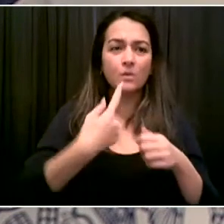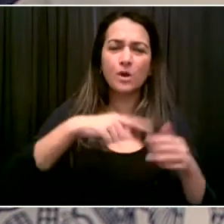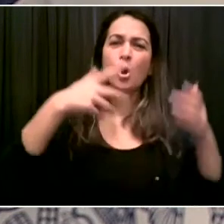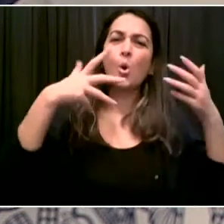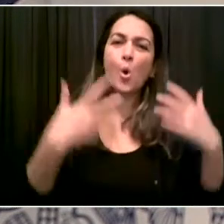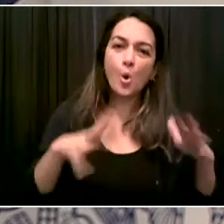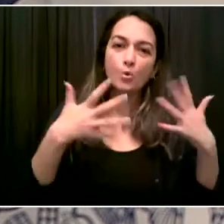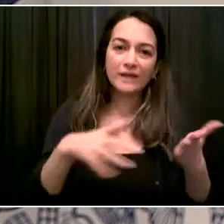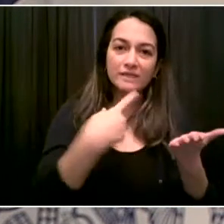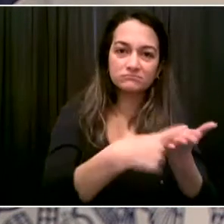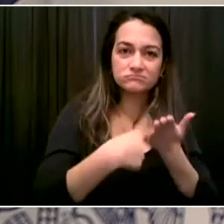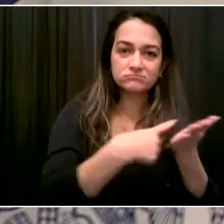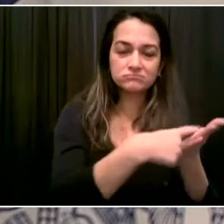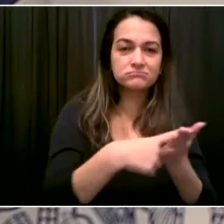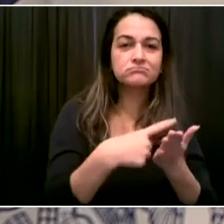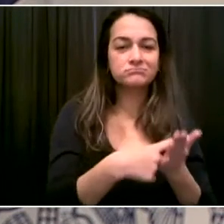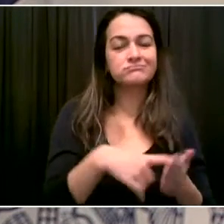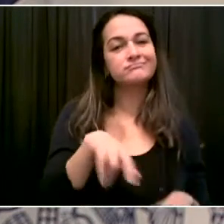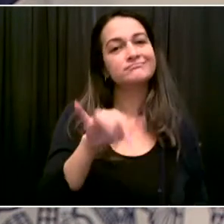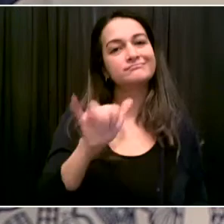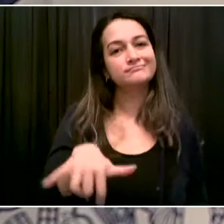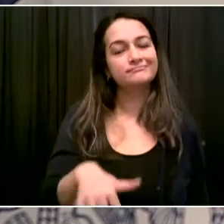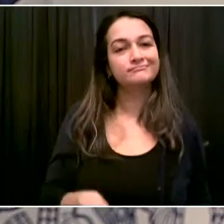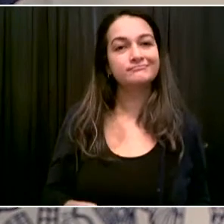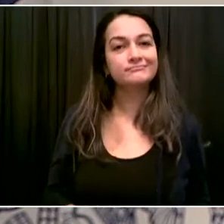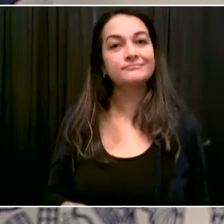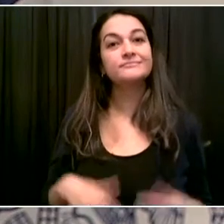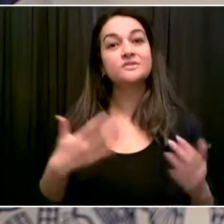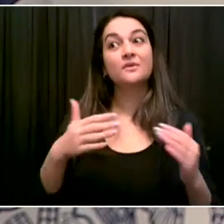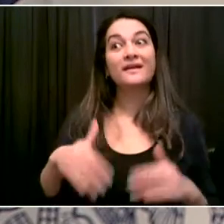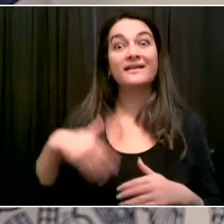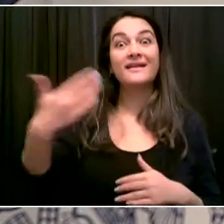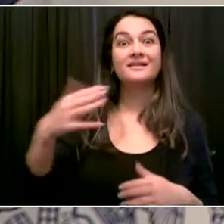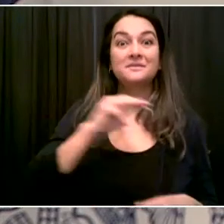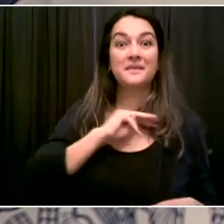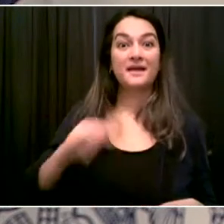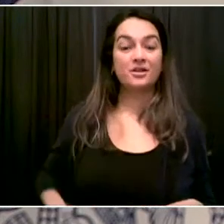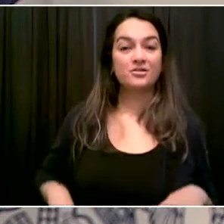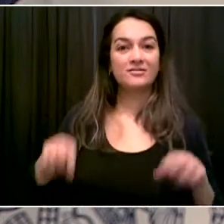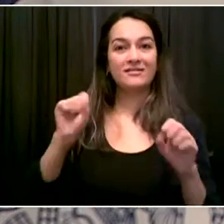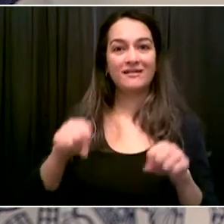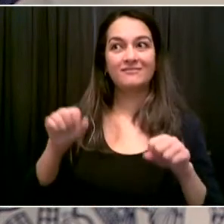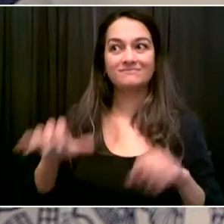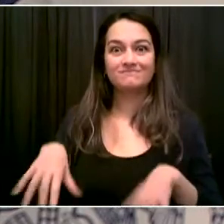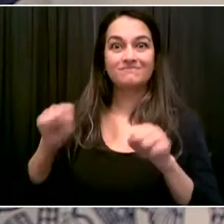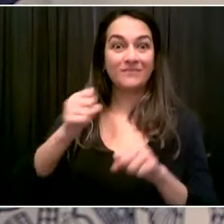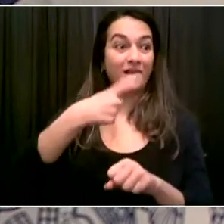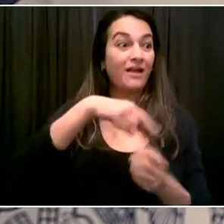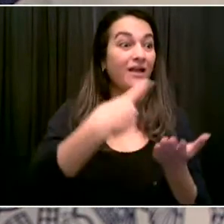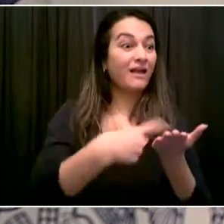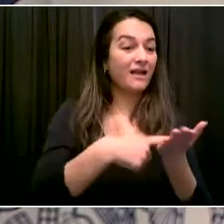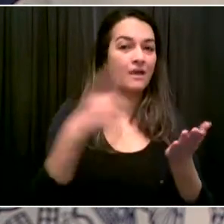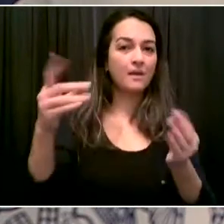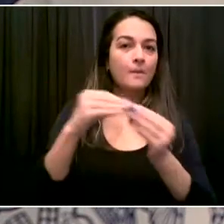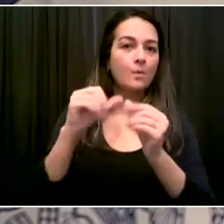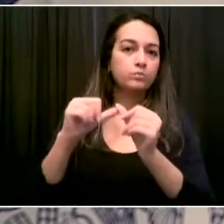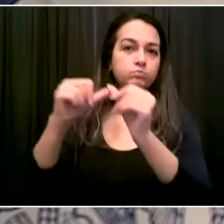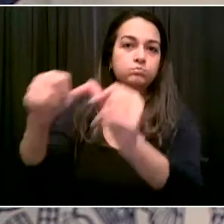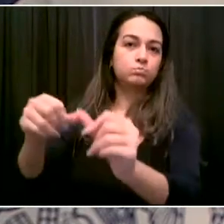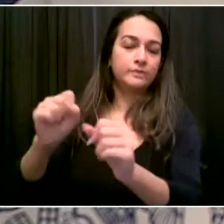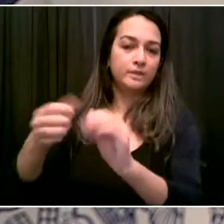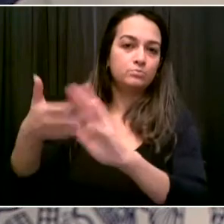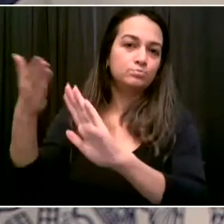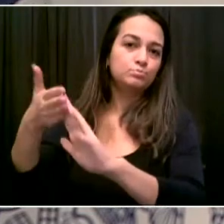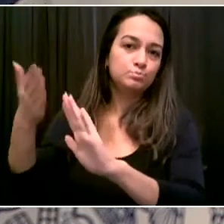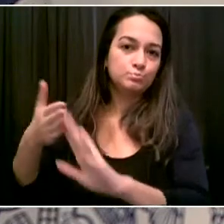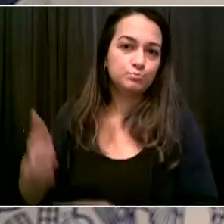then the next administration can take it from there and make their decisions. But in truth, we're going to not only create a